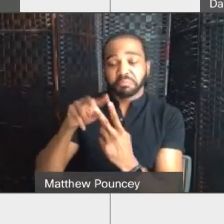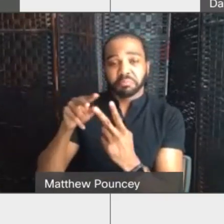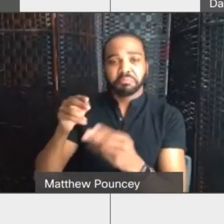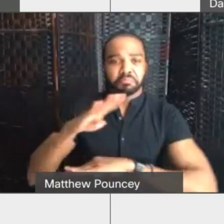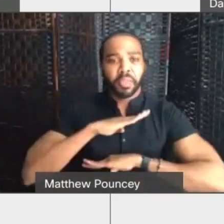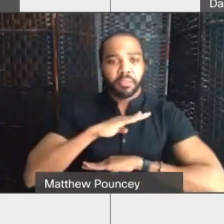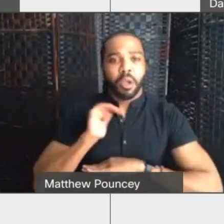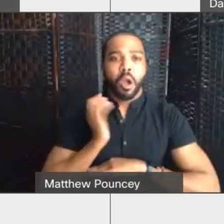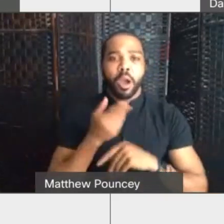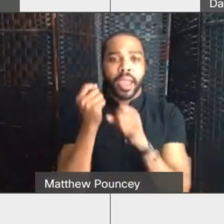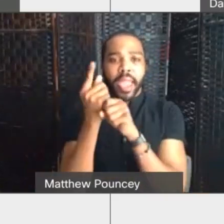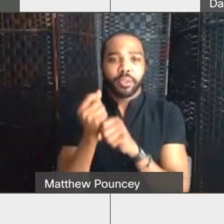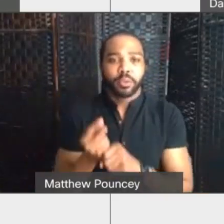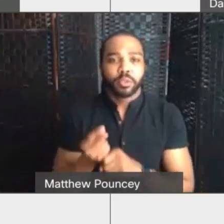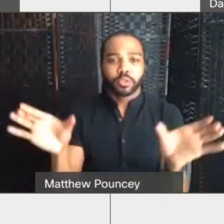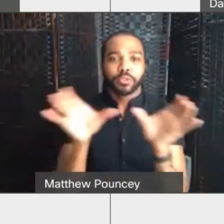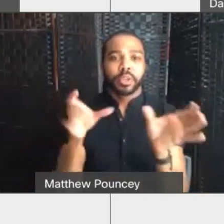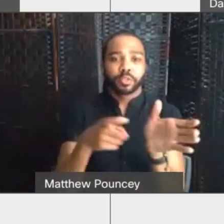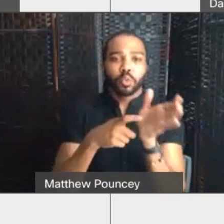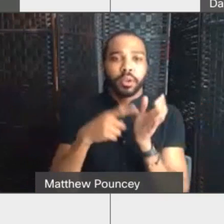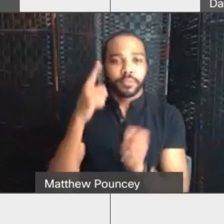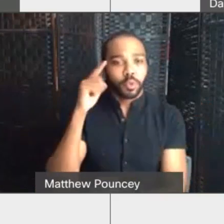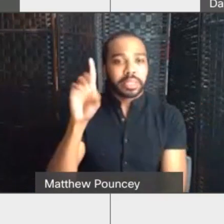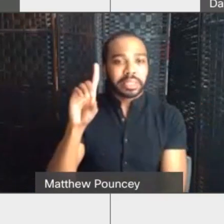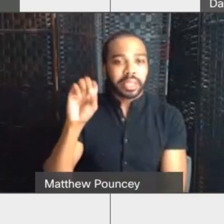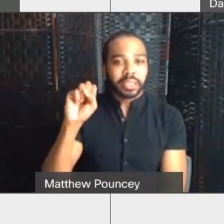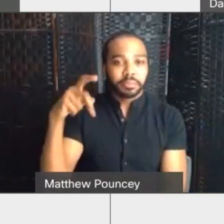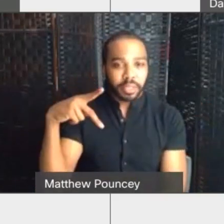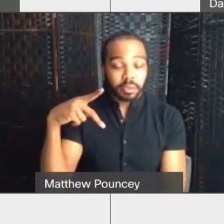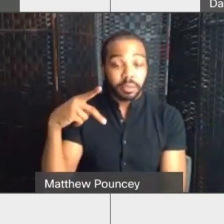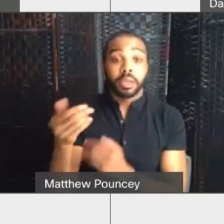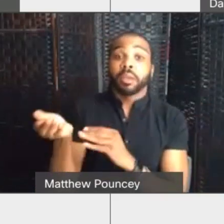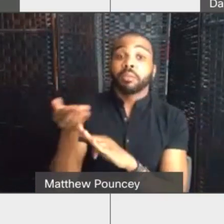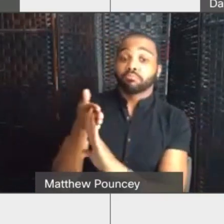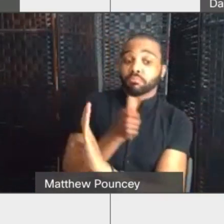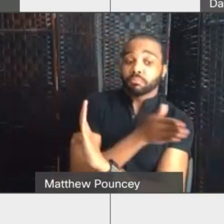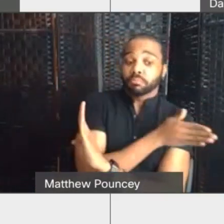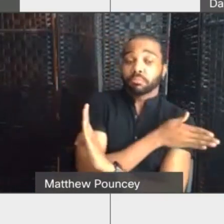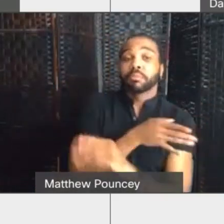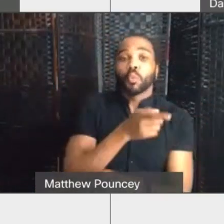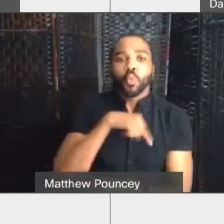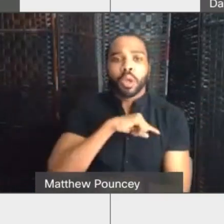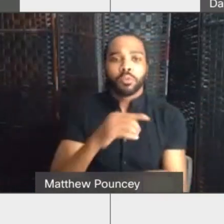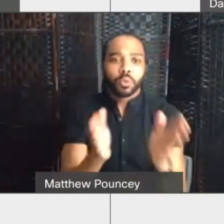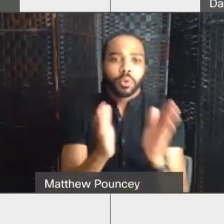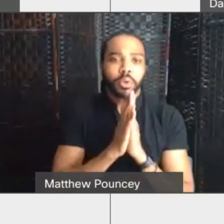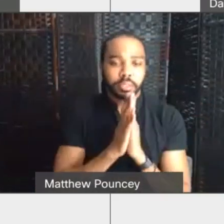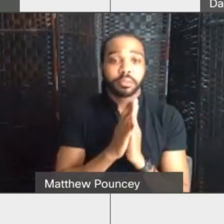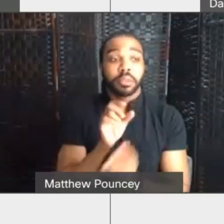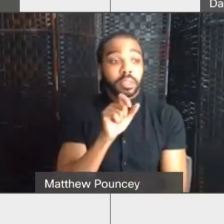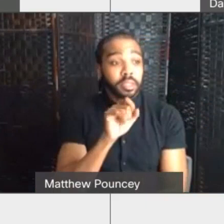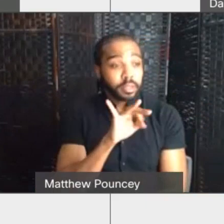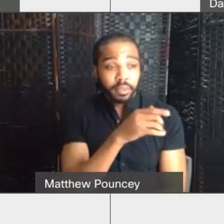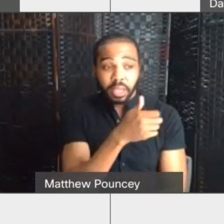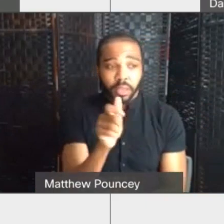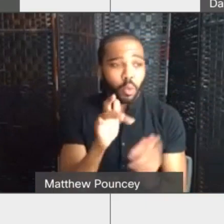annual certification requirement for DSPs. So previously, we requested if there were any